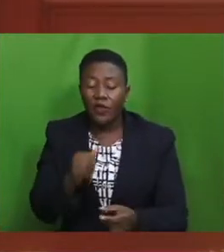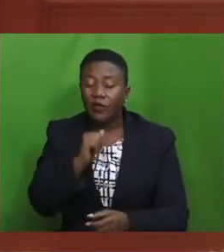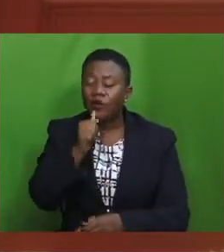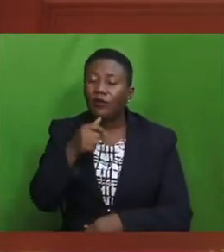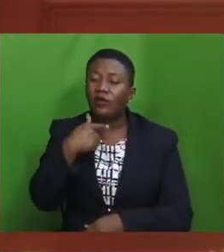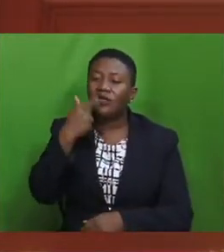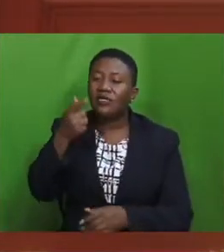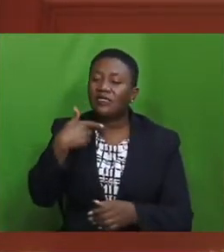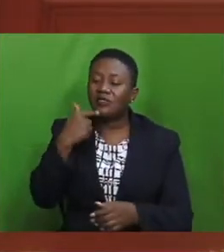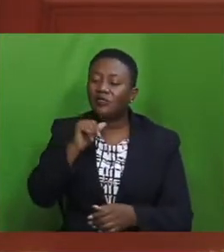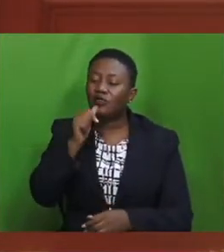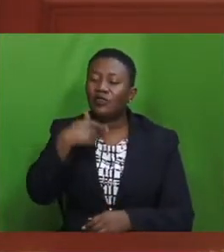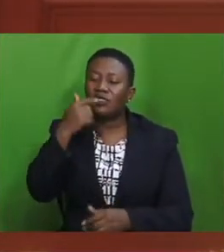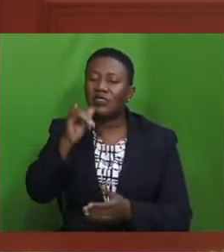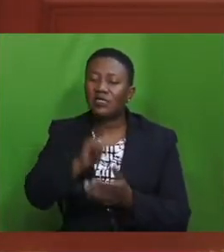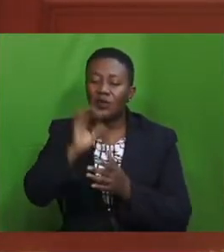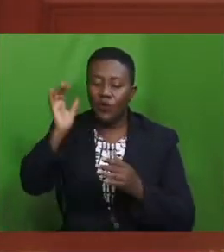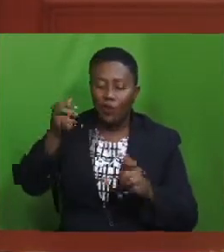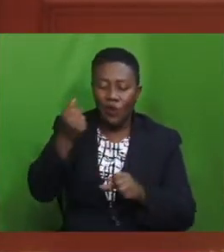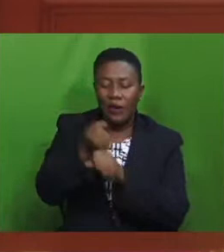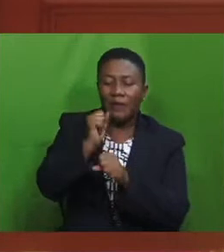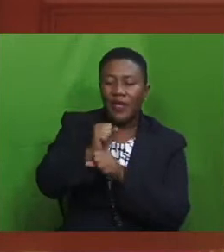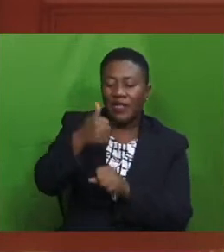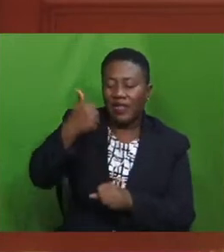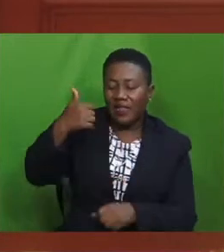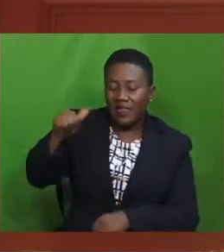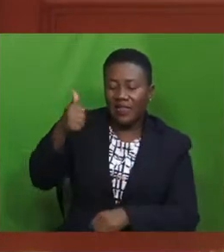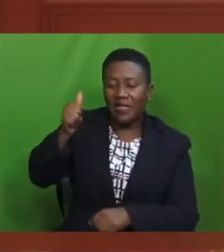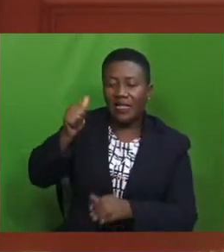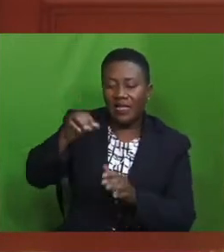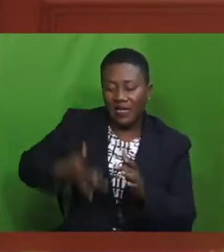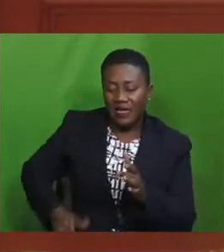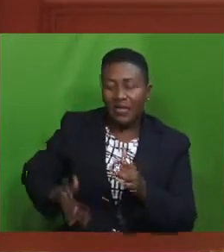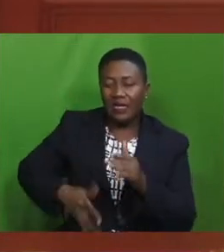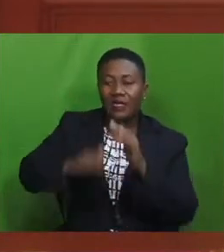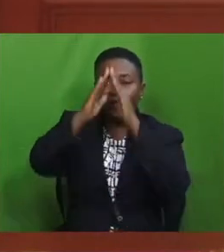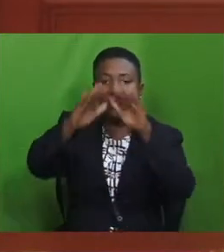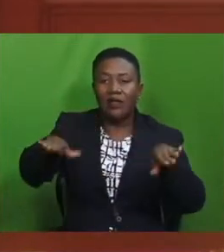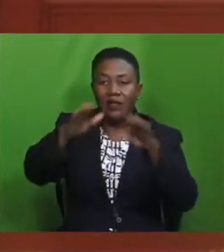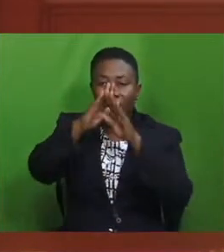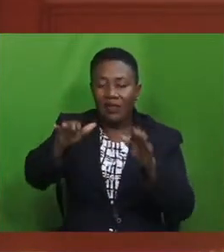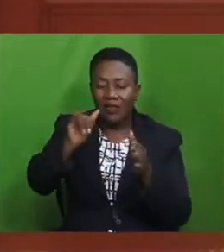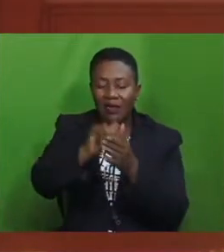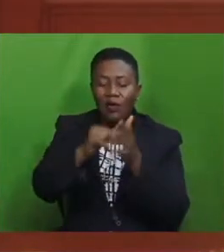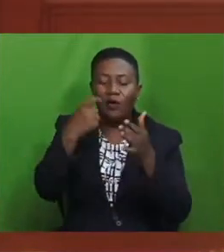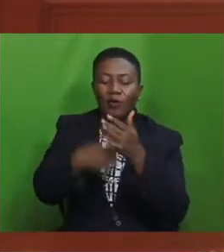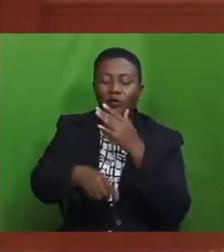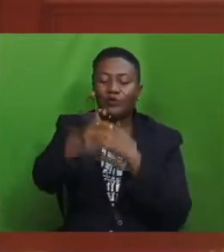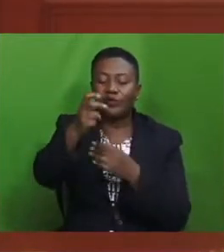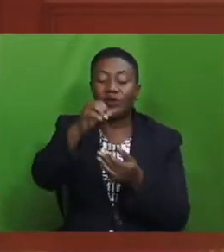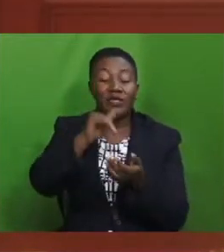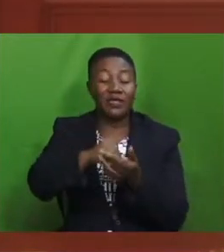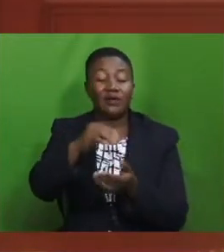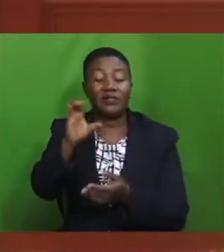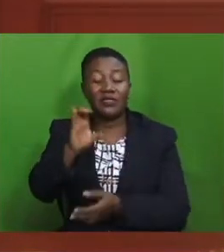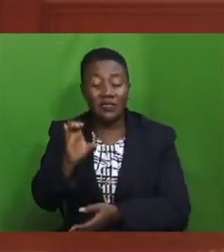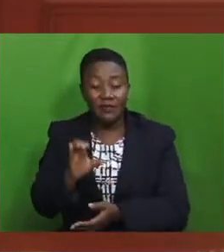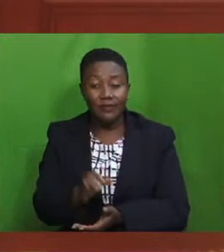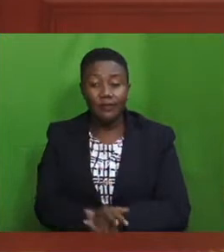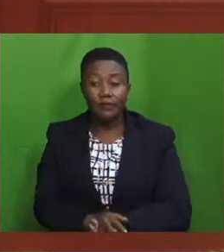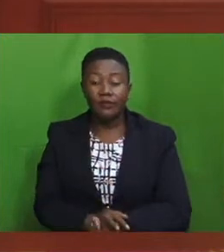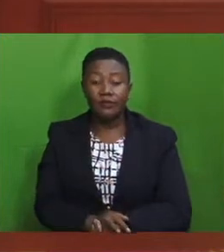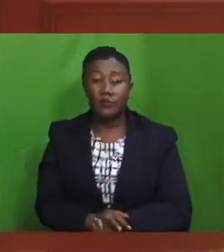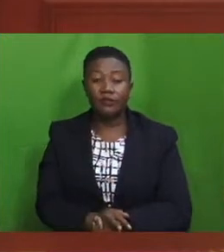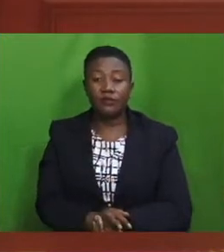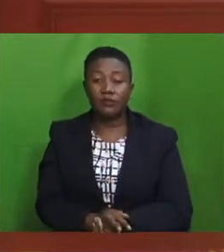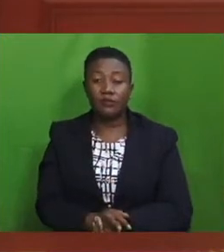10 kVIP toilets in each constituency, a dam not costing 200,000 Ghana cedis. And they say that they